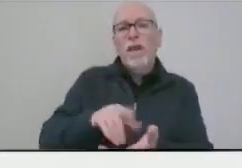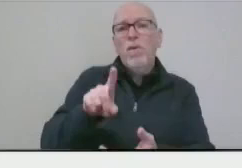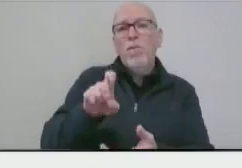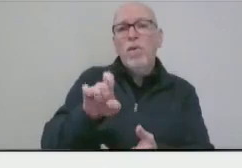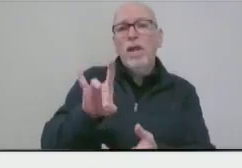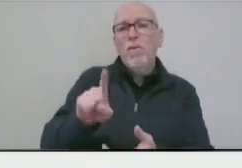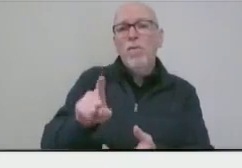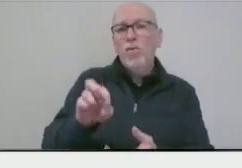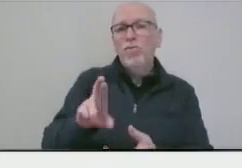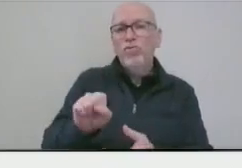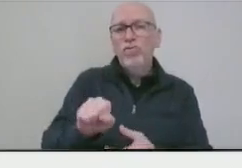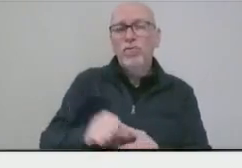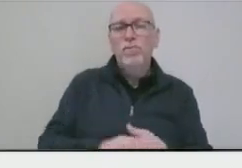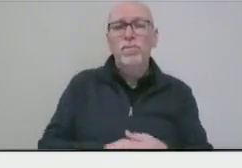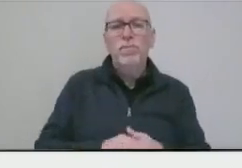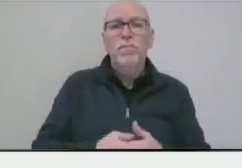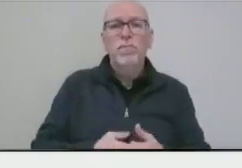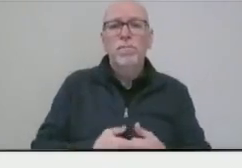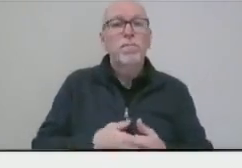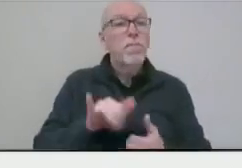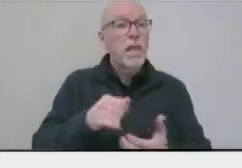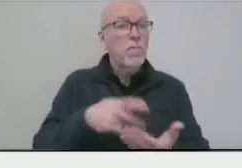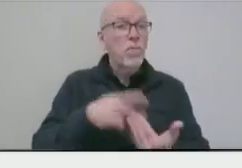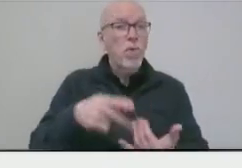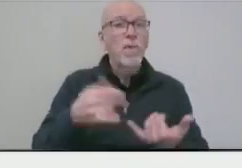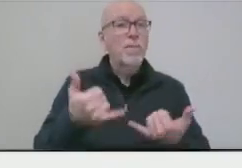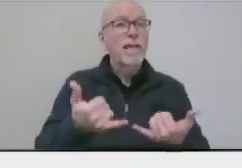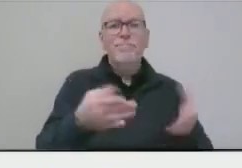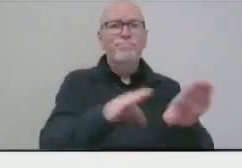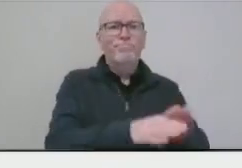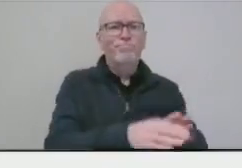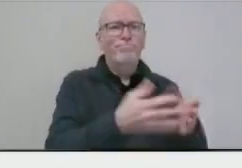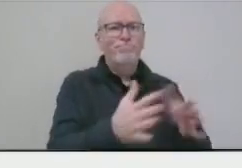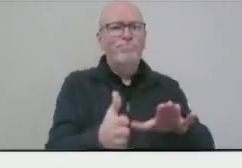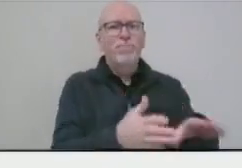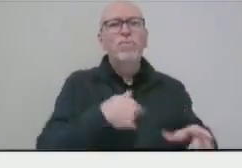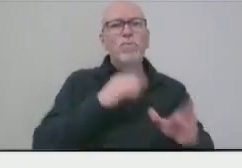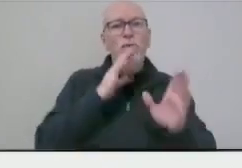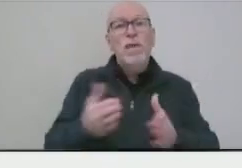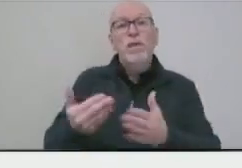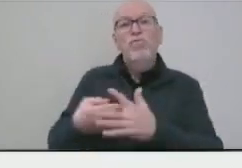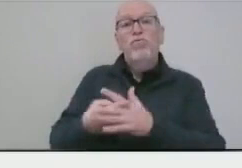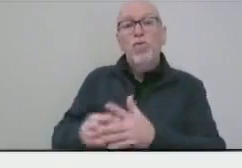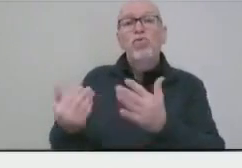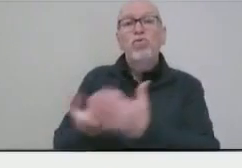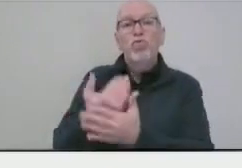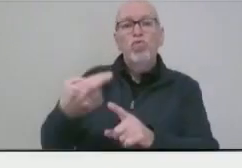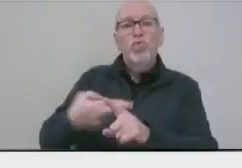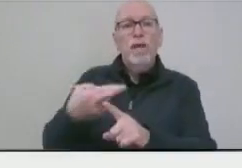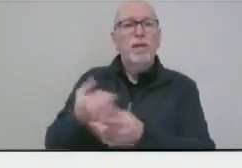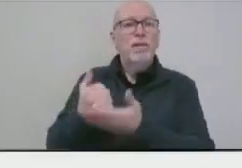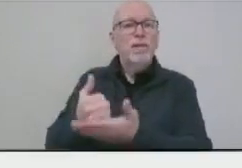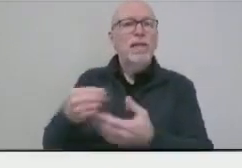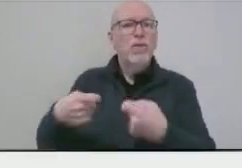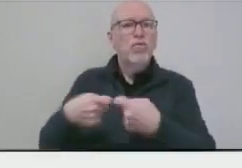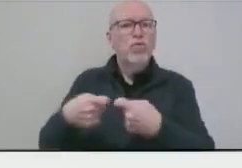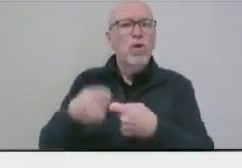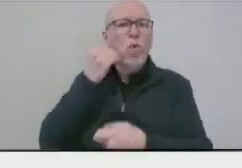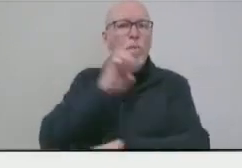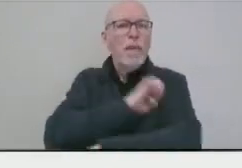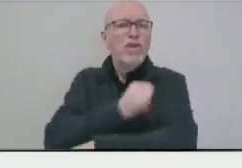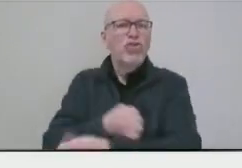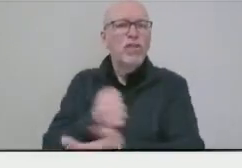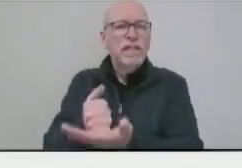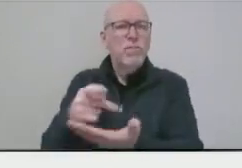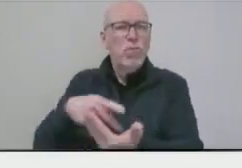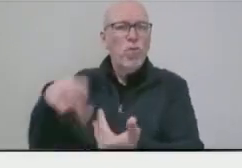25,181 Hoosiers. This program is now closed as we prepare to launch this new emergency rental assistance and utility home energy assistance